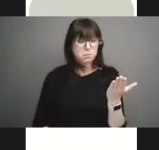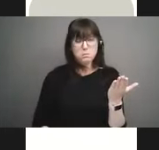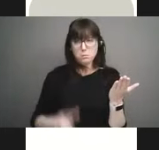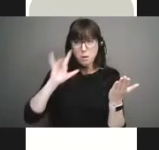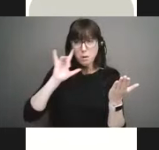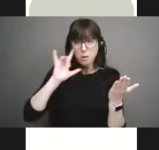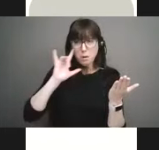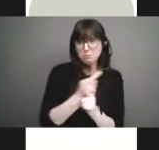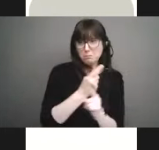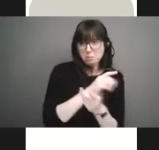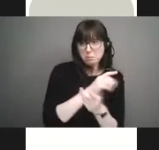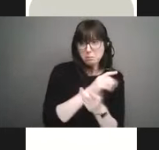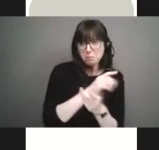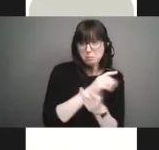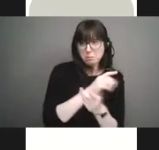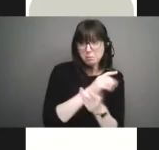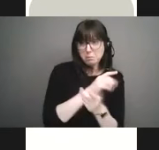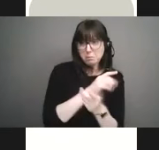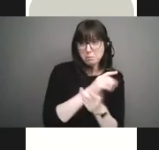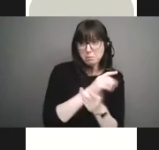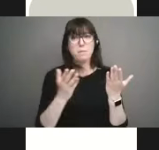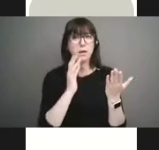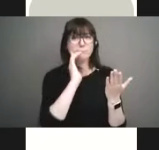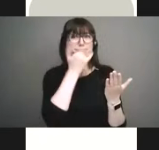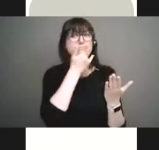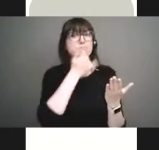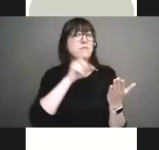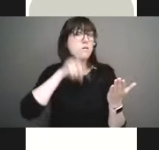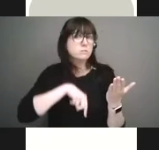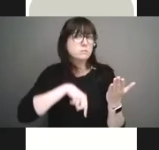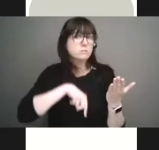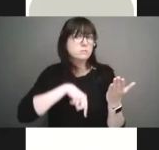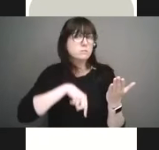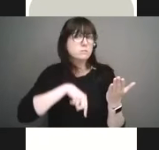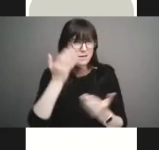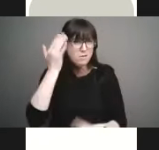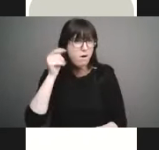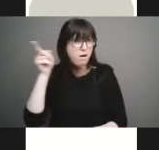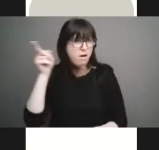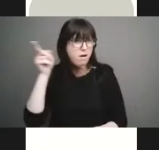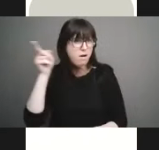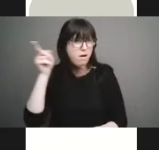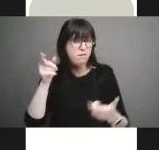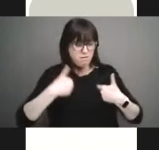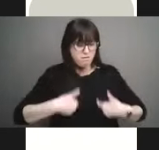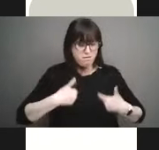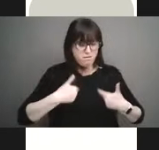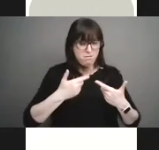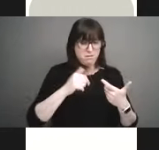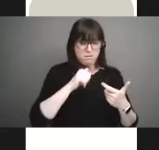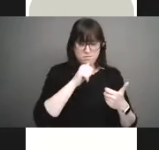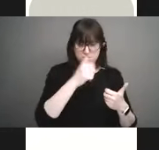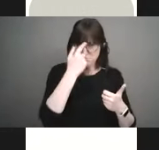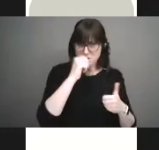valid document, but it might not be, because the person might not have had the capacity to grant or